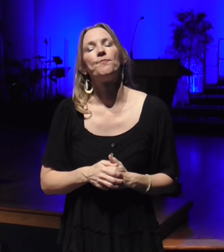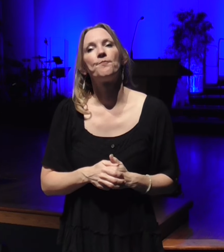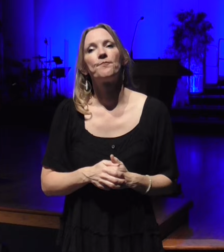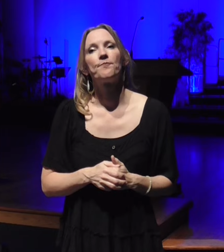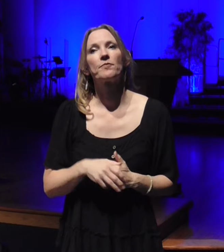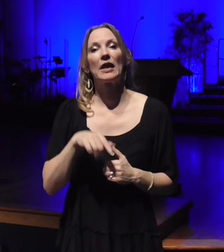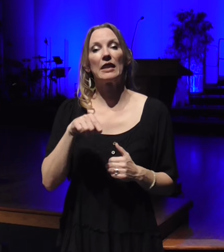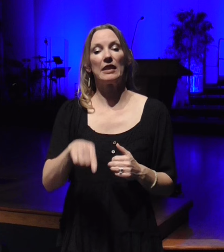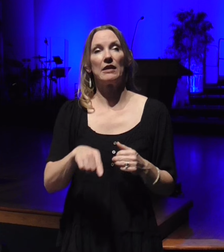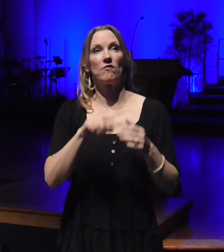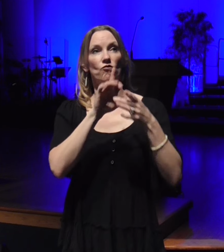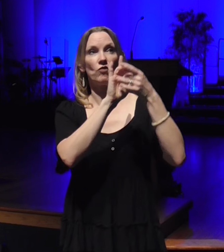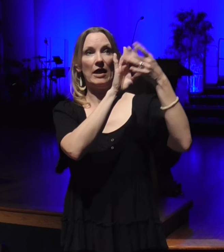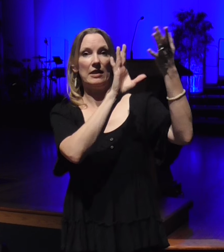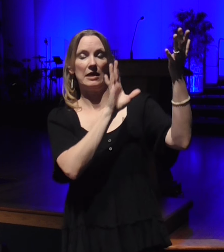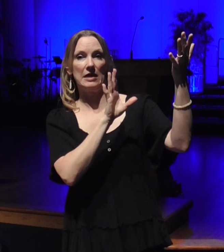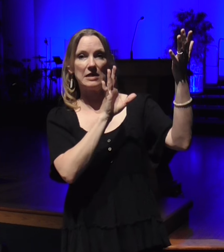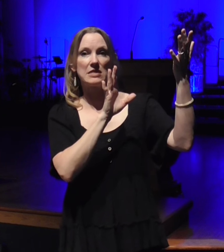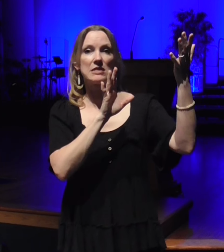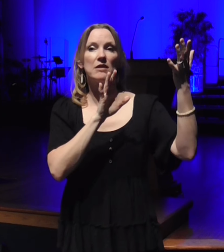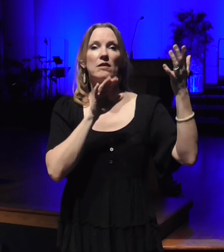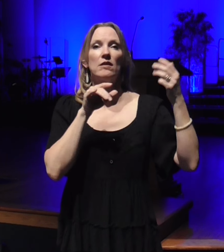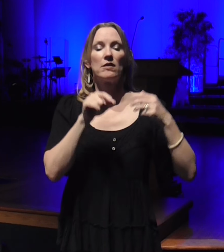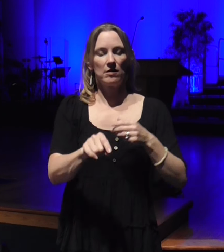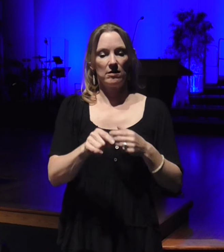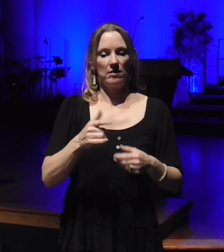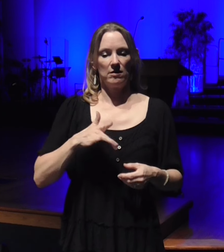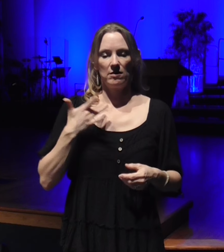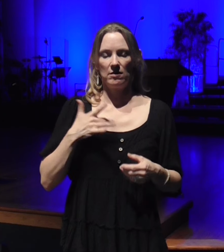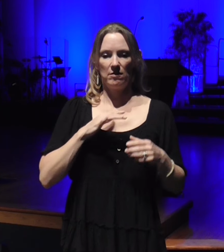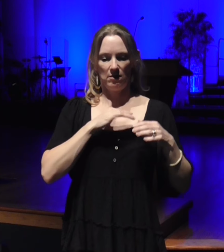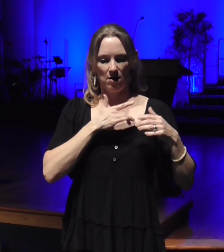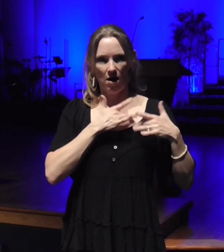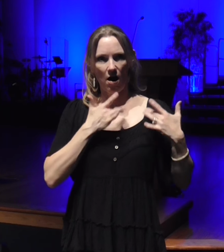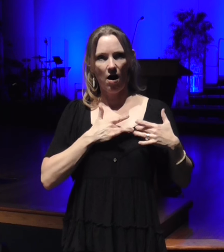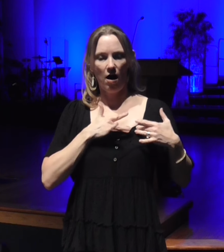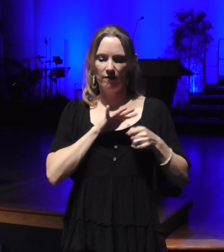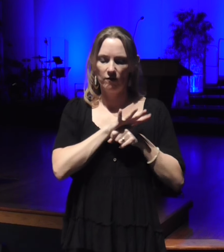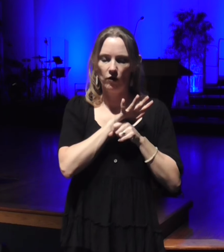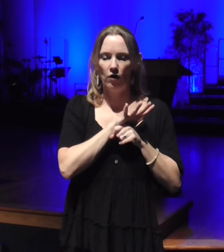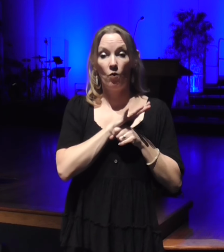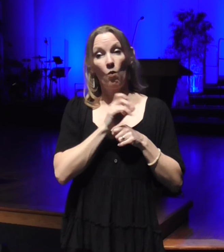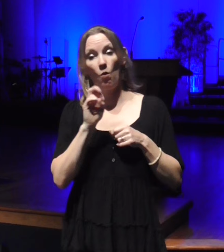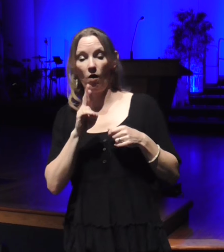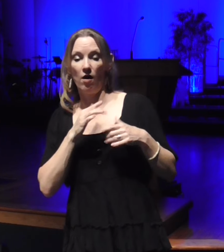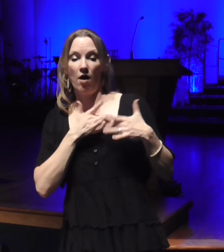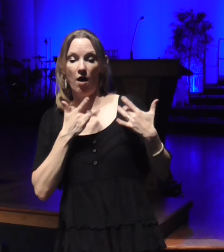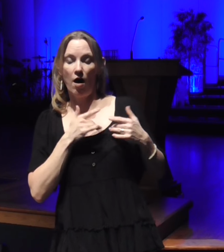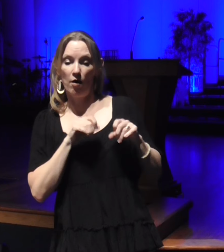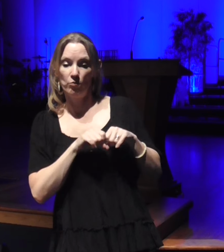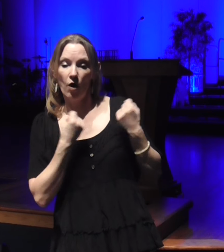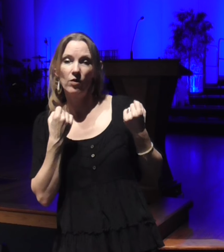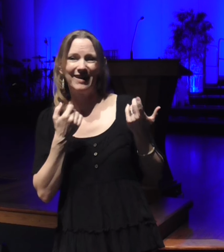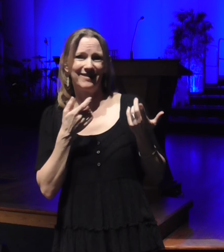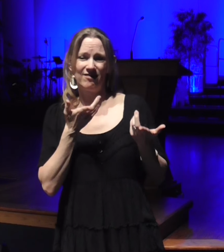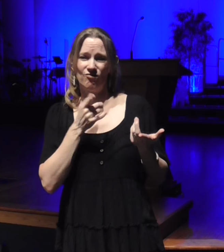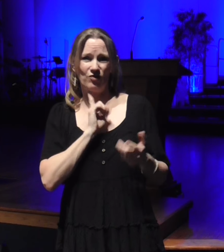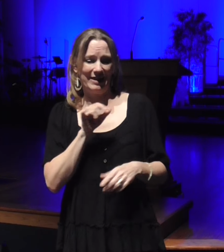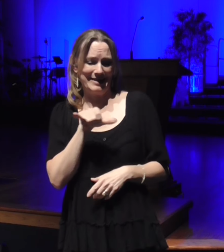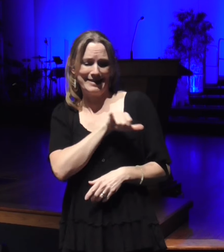And in this release, in a state of wholeheartedness or brokenheartedness, I realize in so many ways they are the same